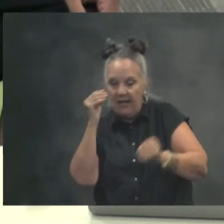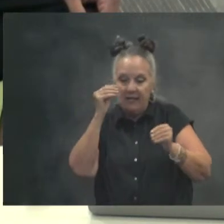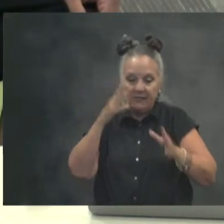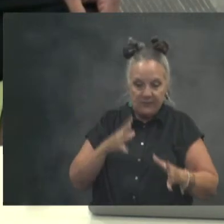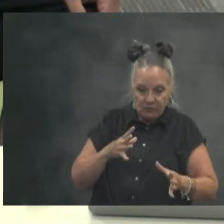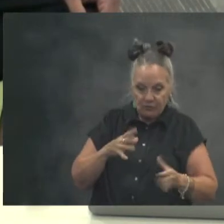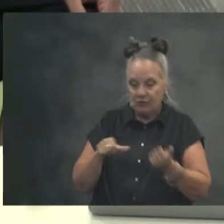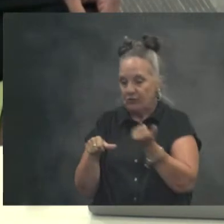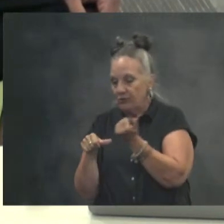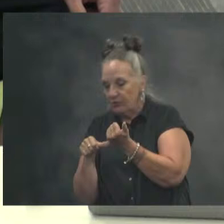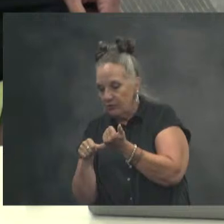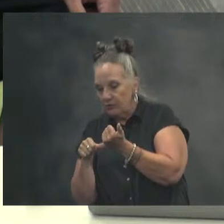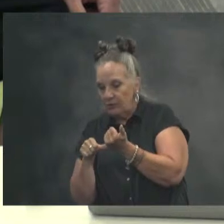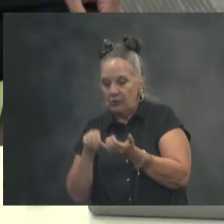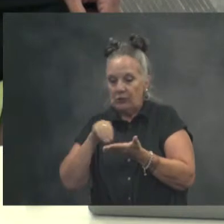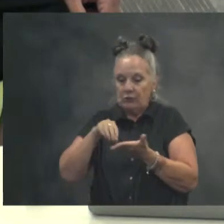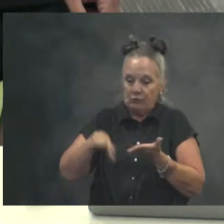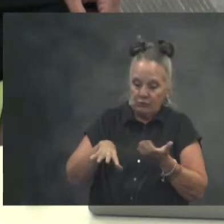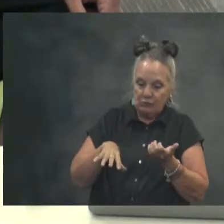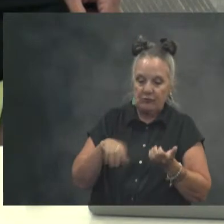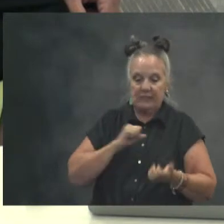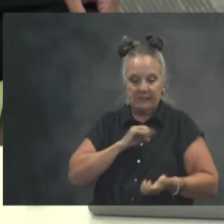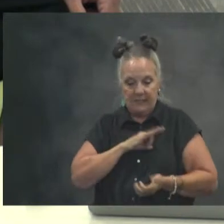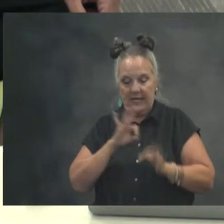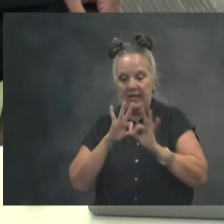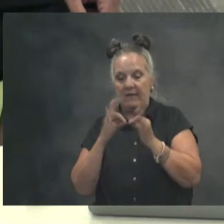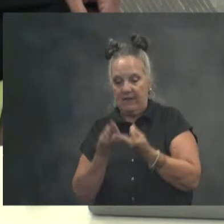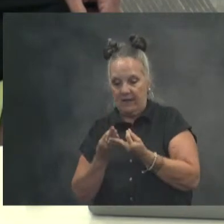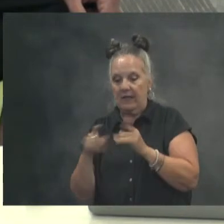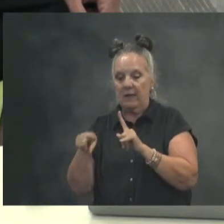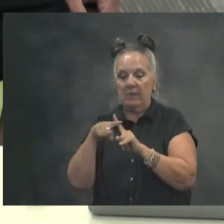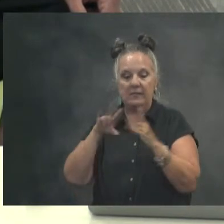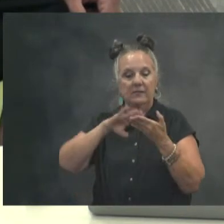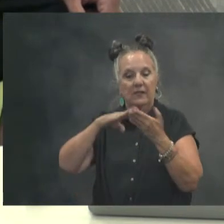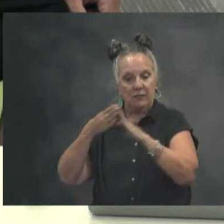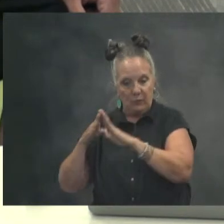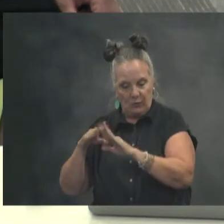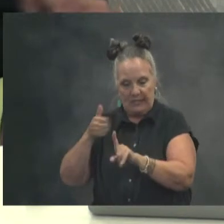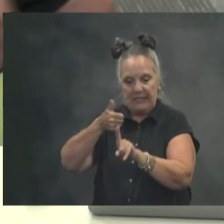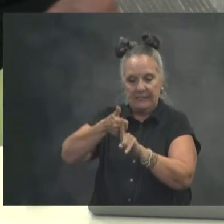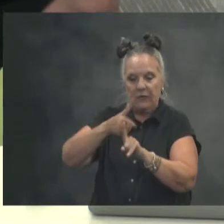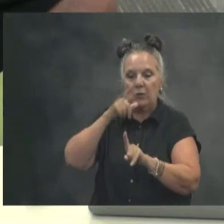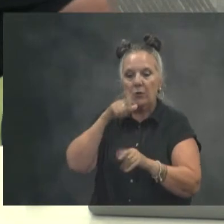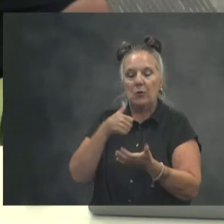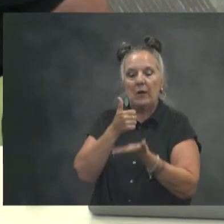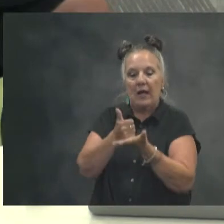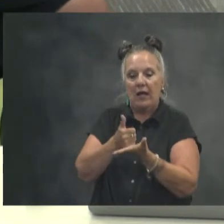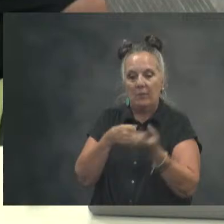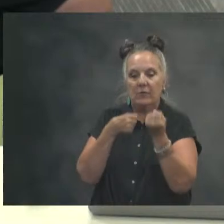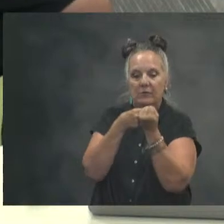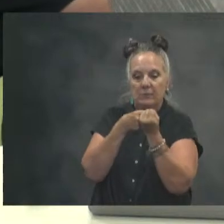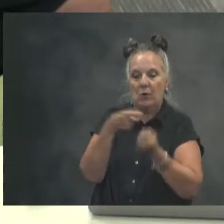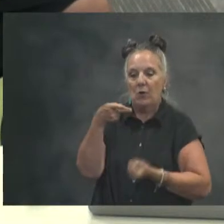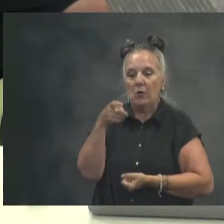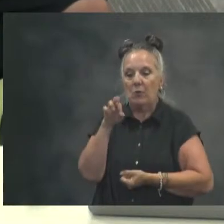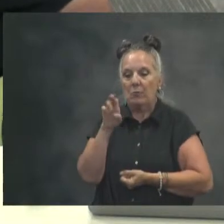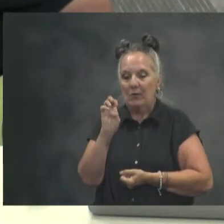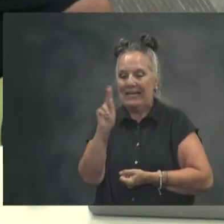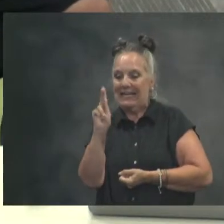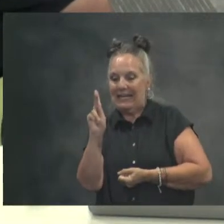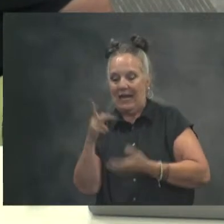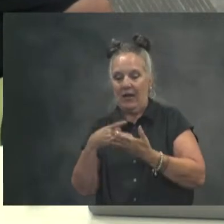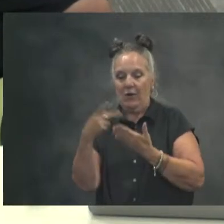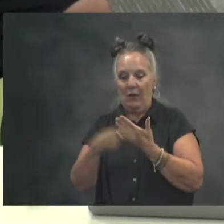staff, student staff, families, and the community who help to support the pre-K programs.